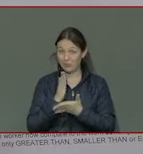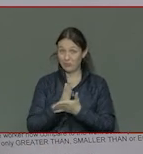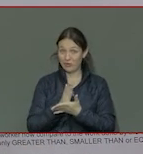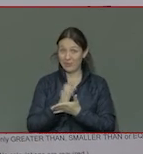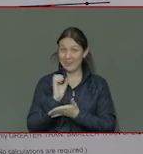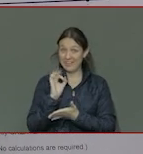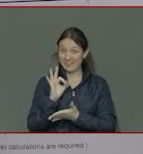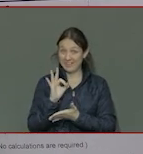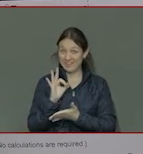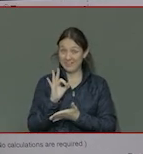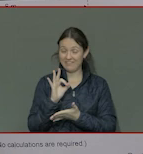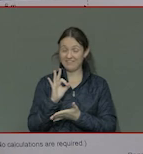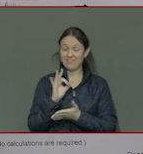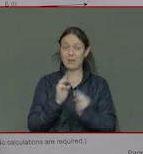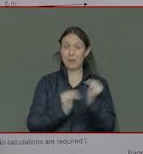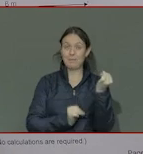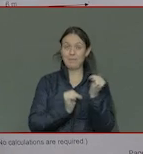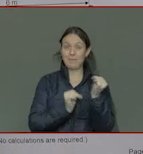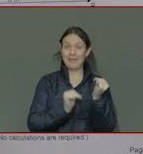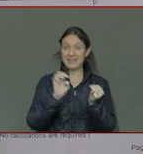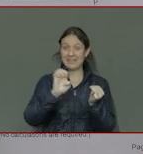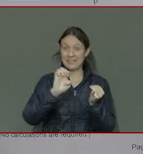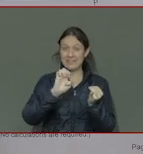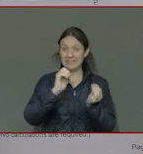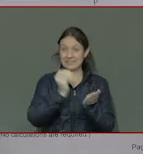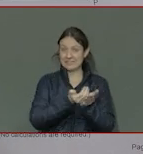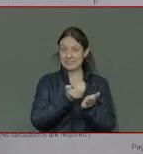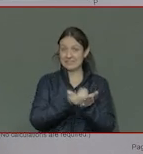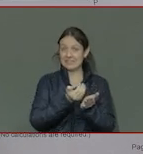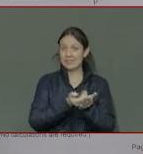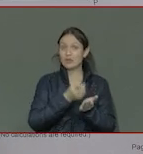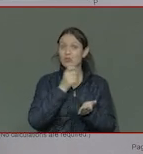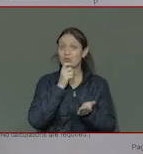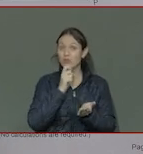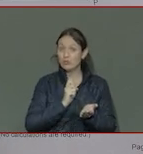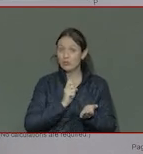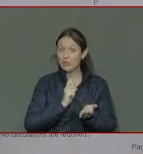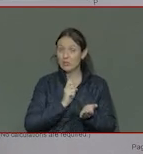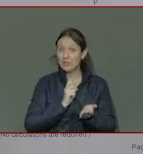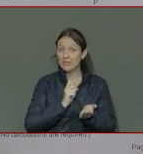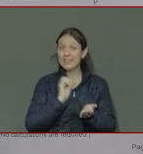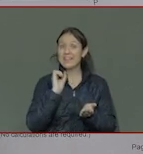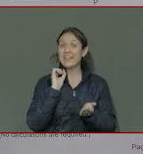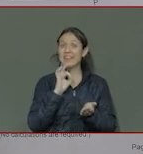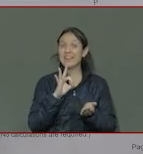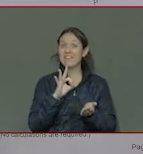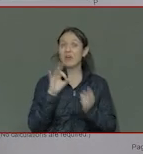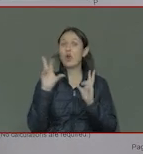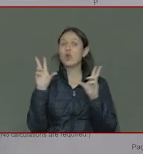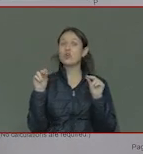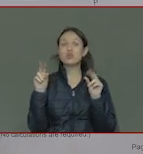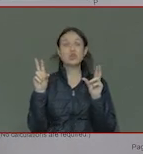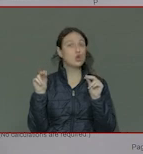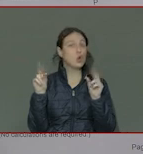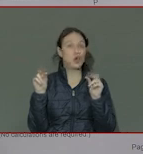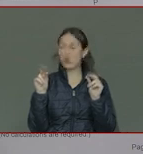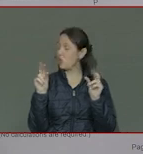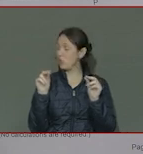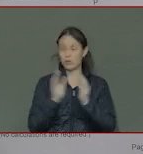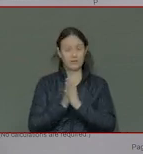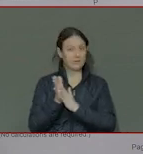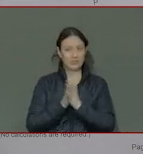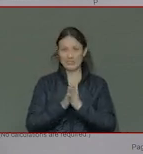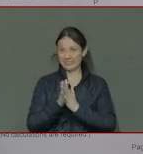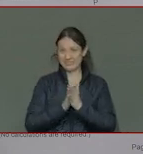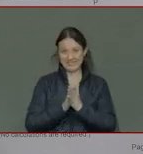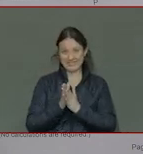conservation of mechanical energy, you can only use it when there is no friction. And then